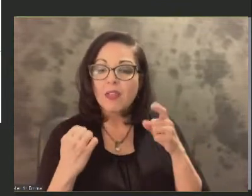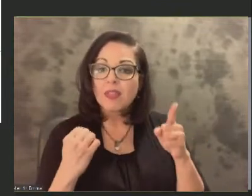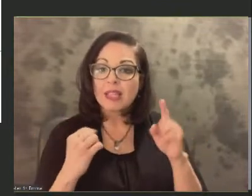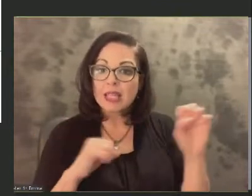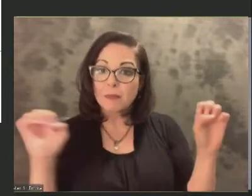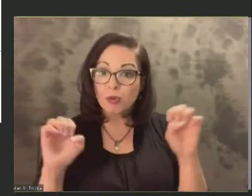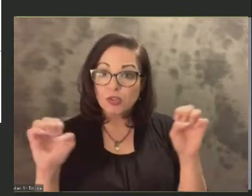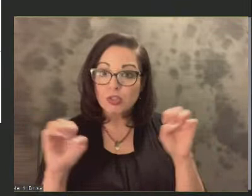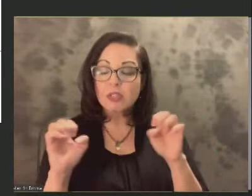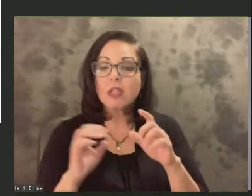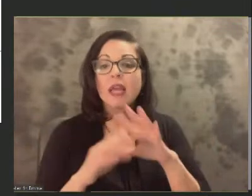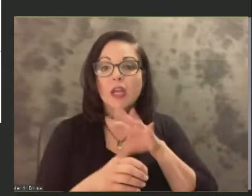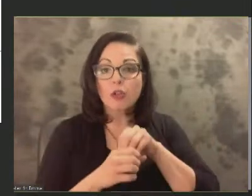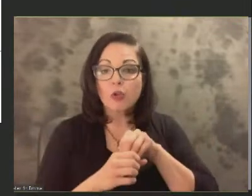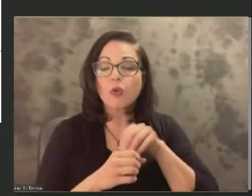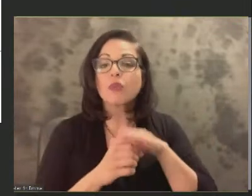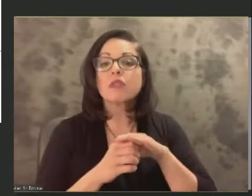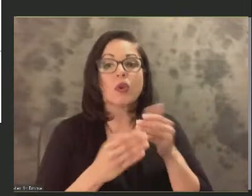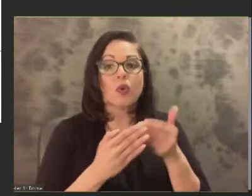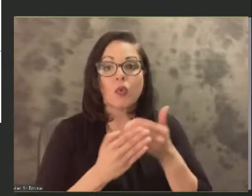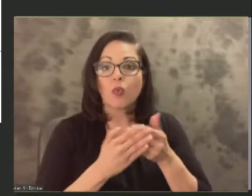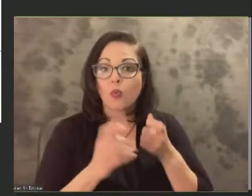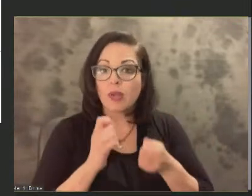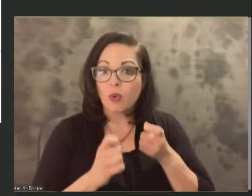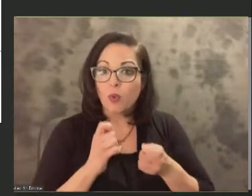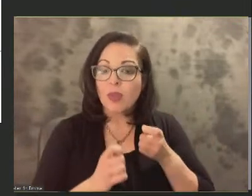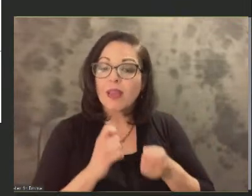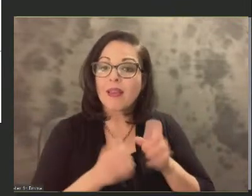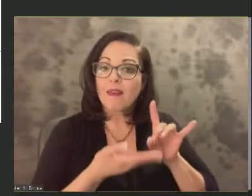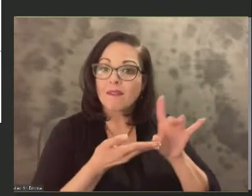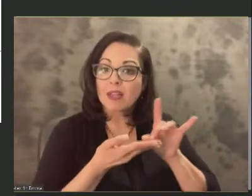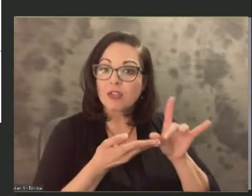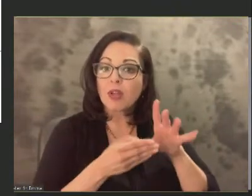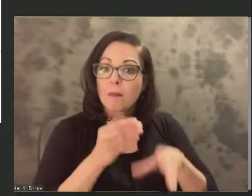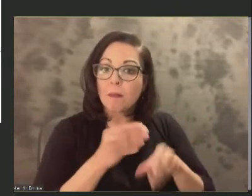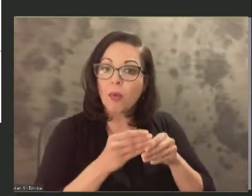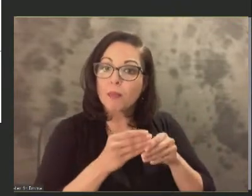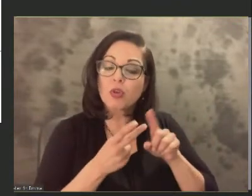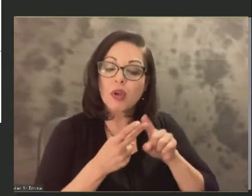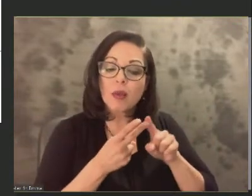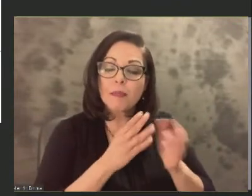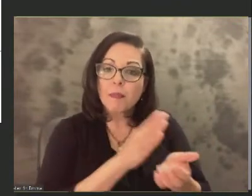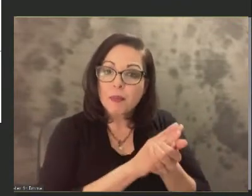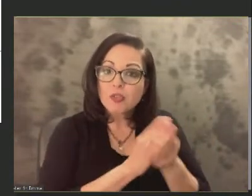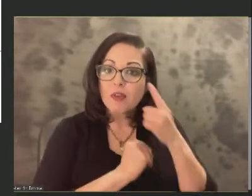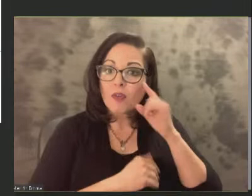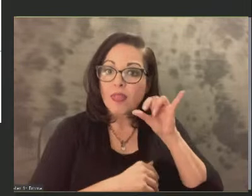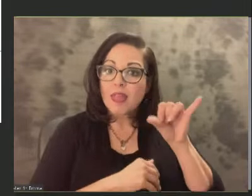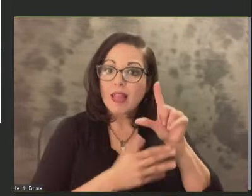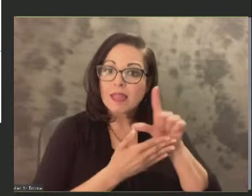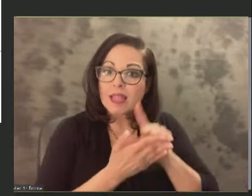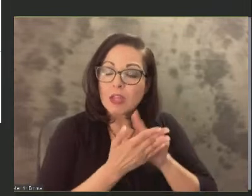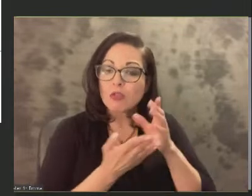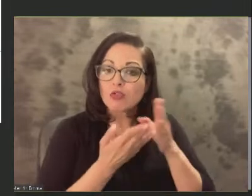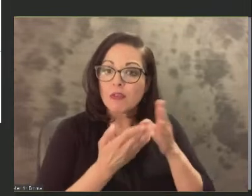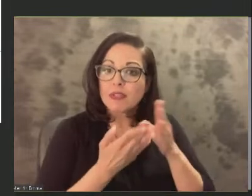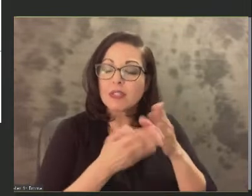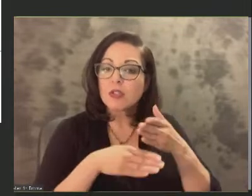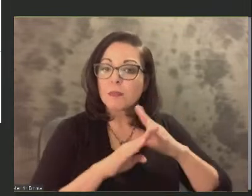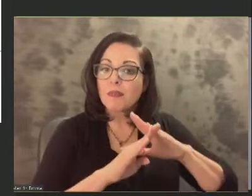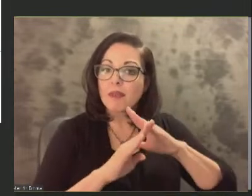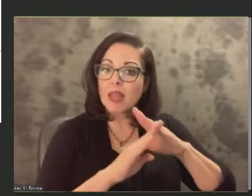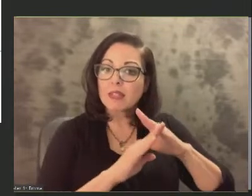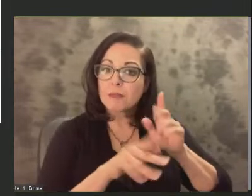includes renewing the eviction moratorium, the rental assistance, funding for legal services to prevent people from being